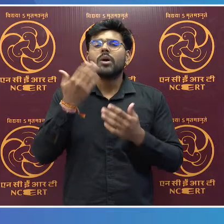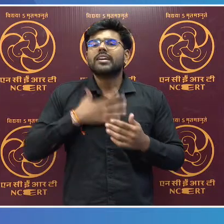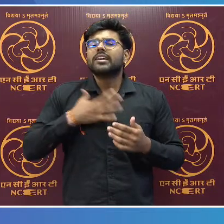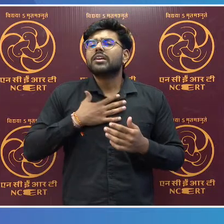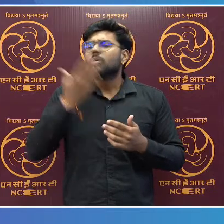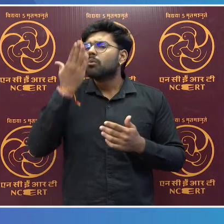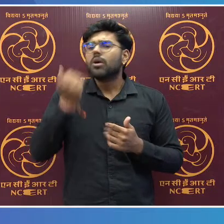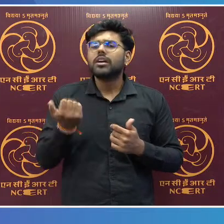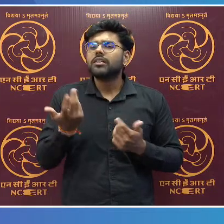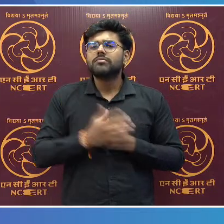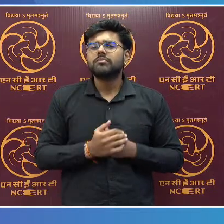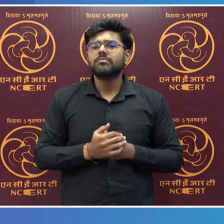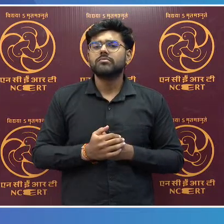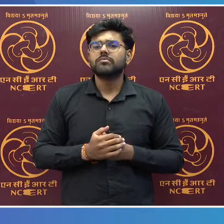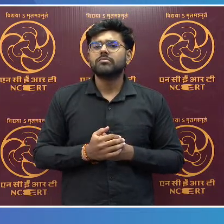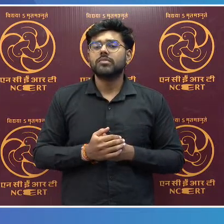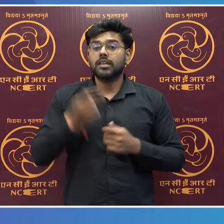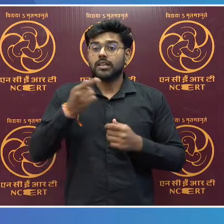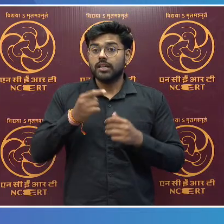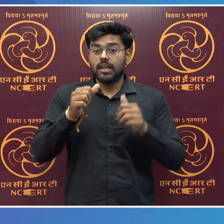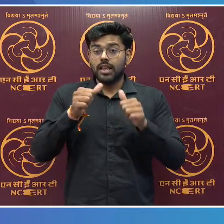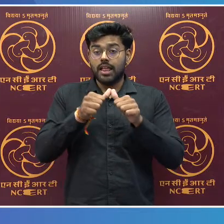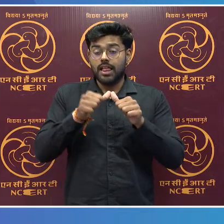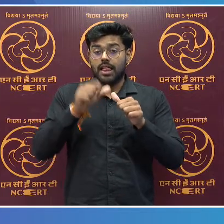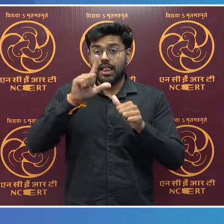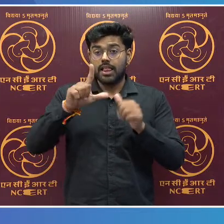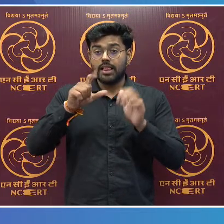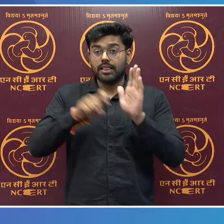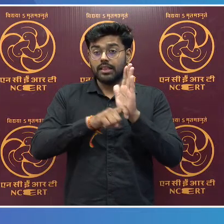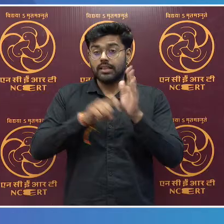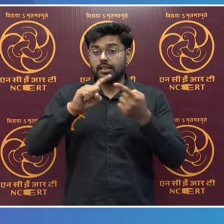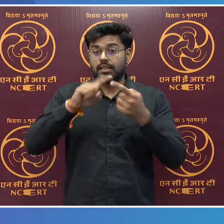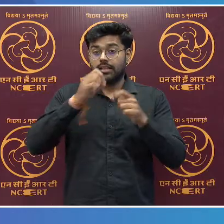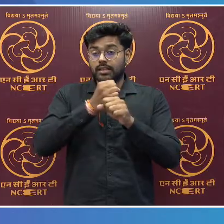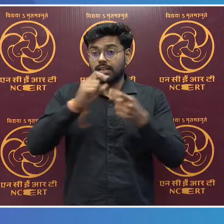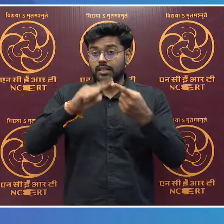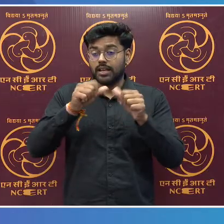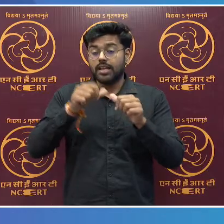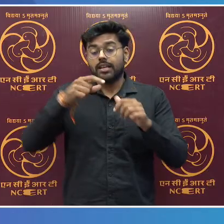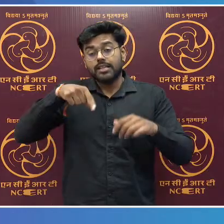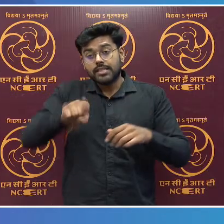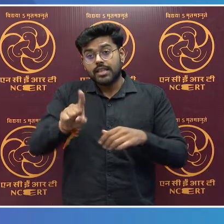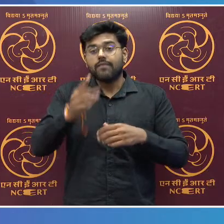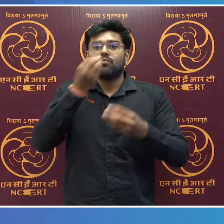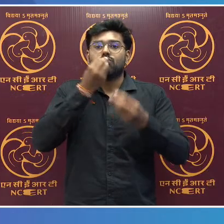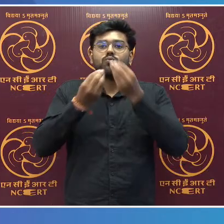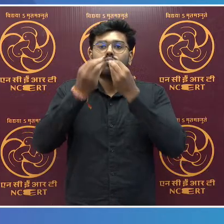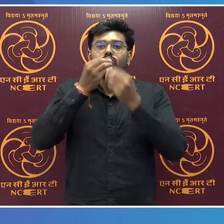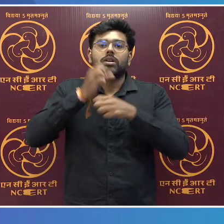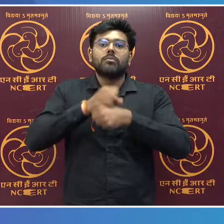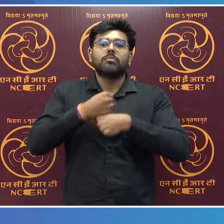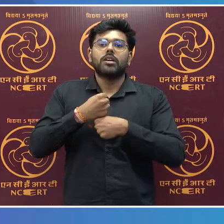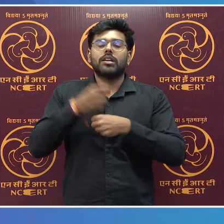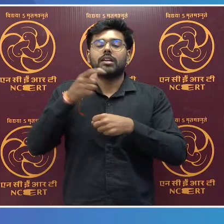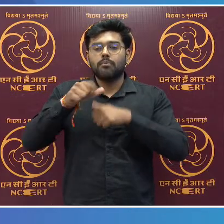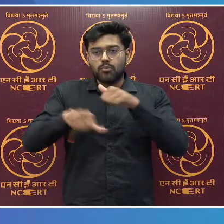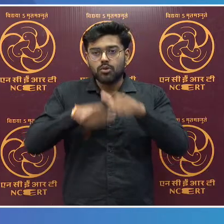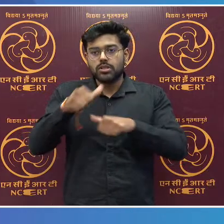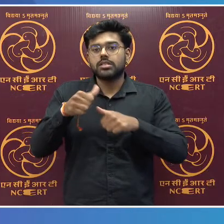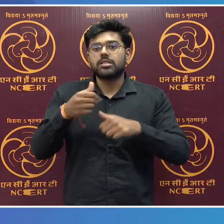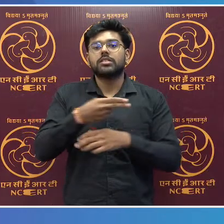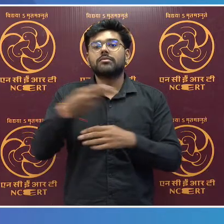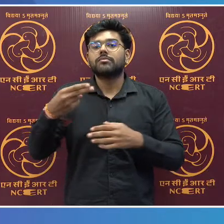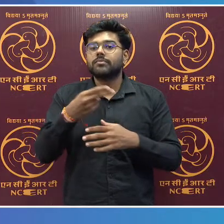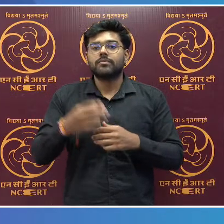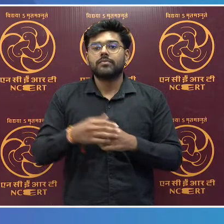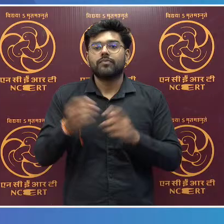green? Because algae, they prepare their own food. with the help of a process that is called